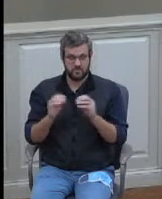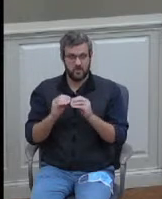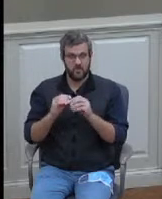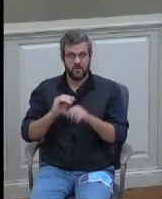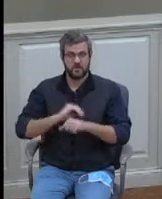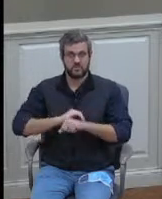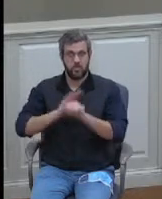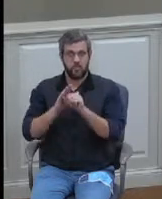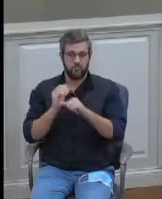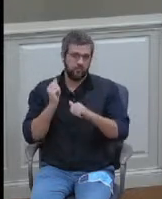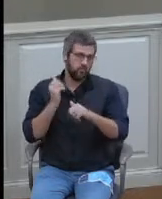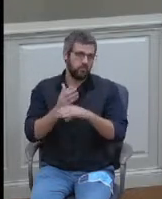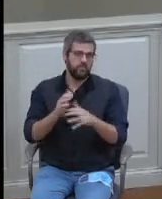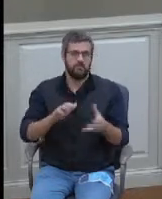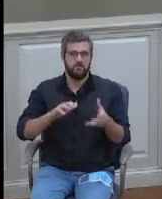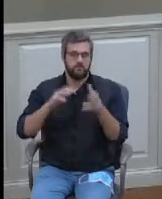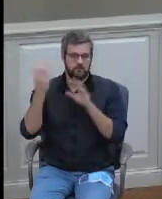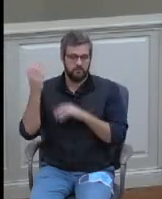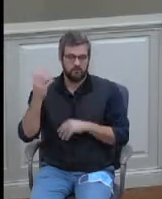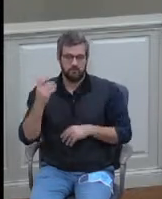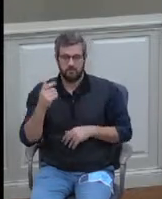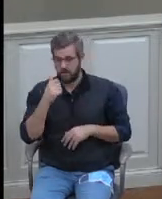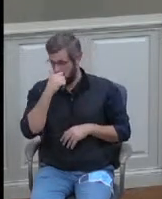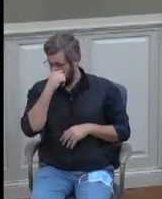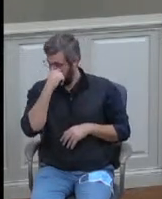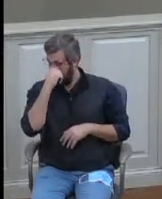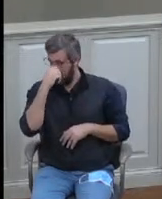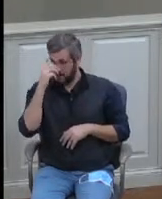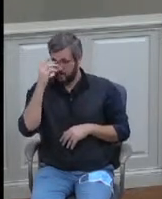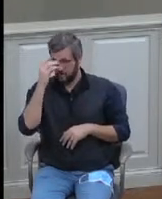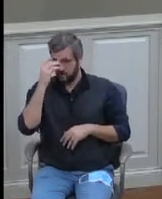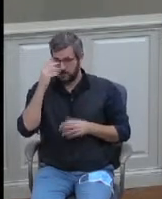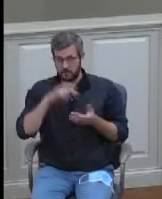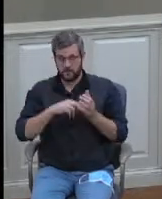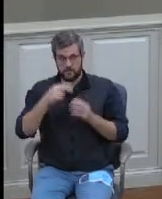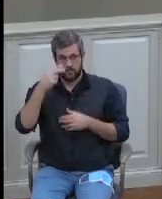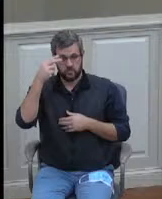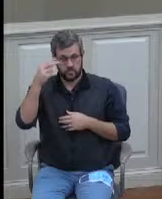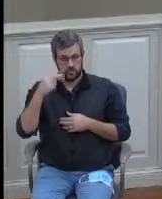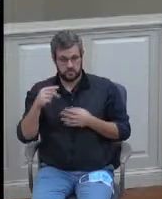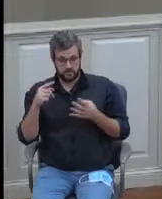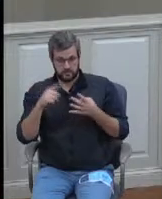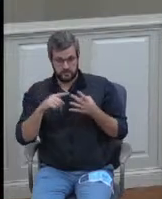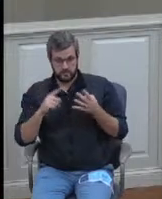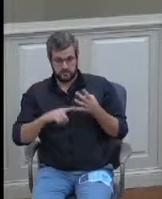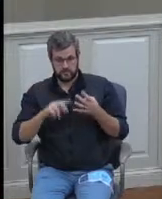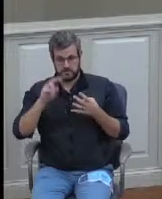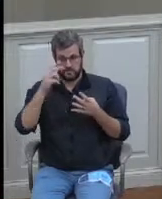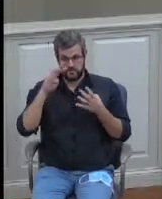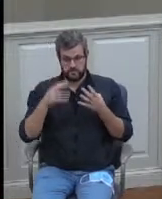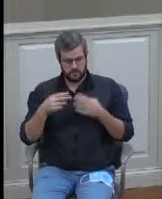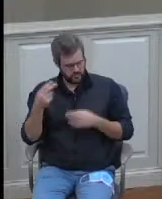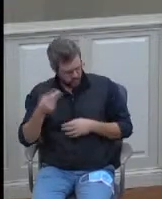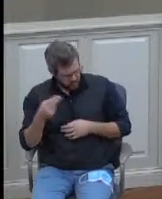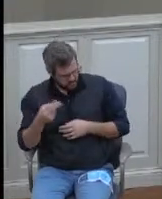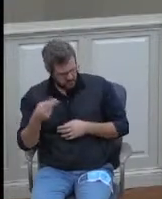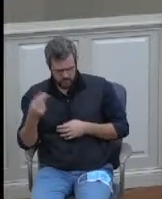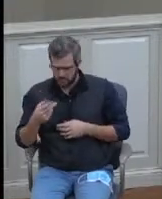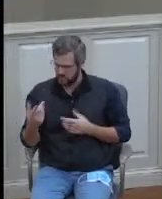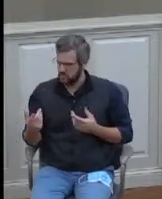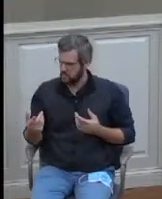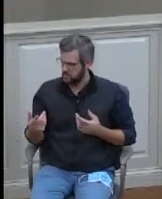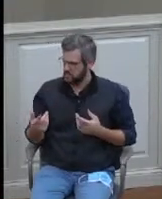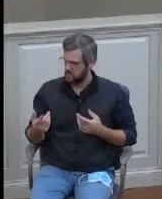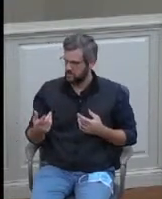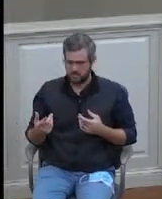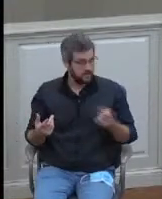interruptions going forward, So second and fourth Thursdays at 5:30? unless you all change it tonight. Second and fourth Thursdays. He didn't hear Well, me. He excuse